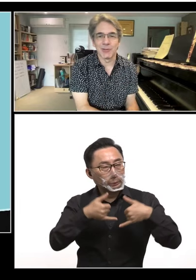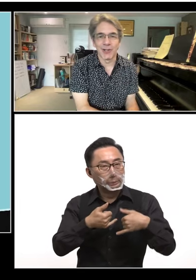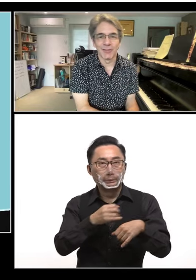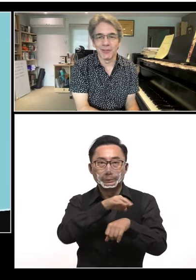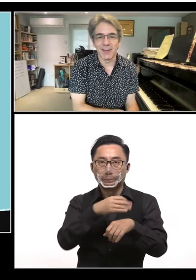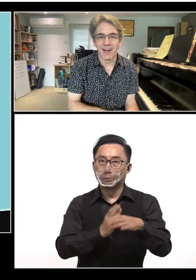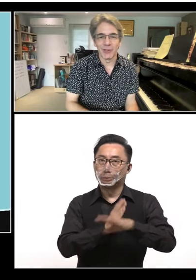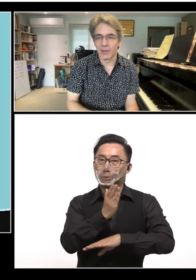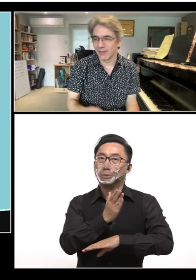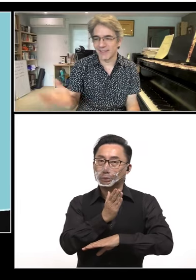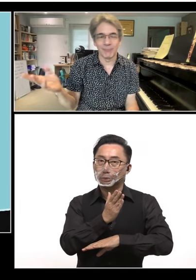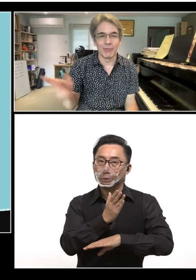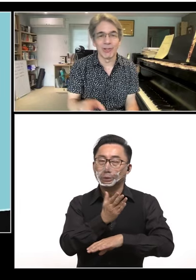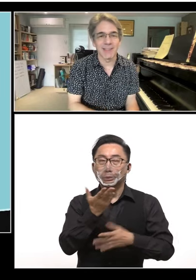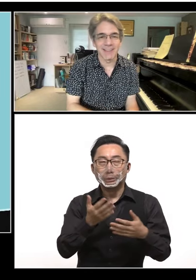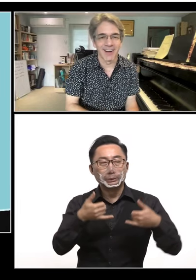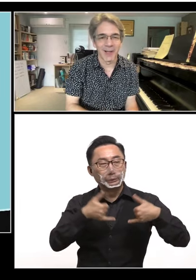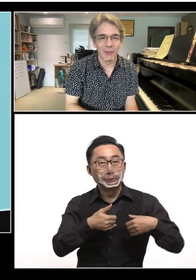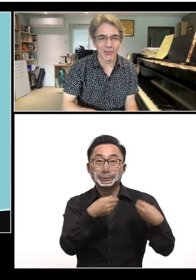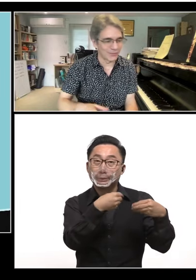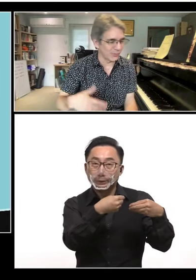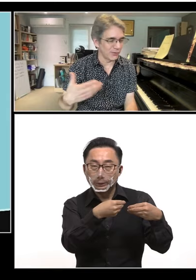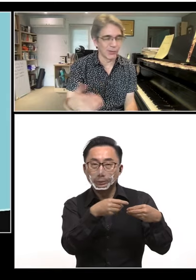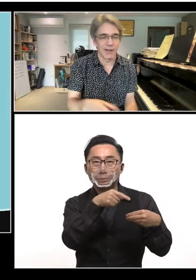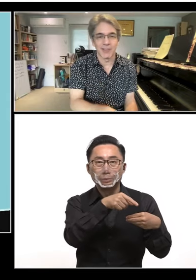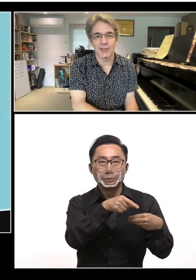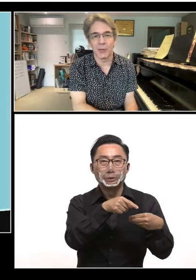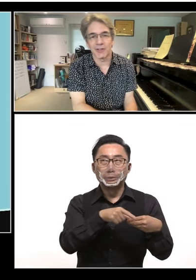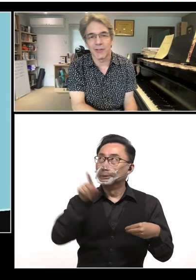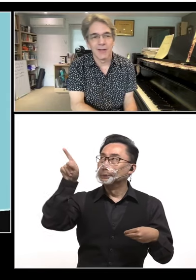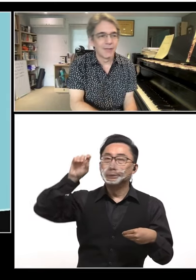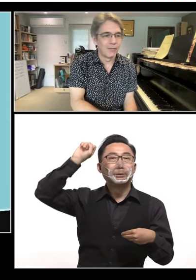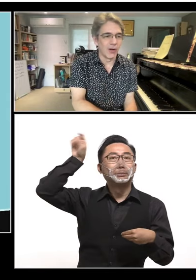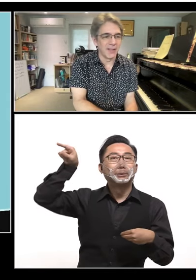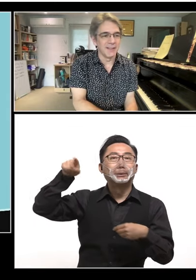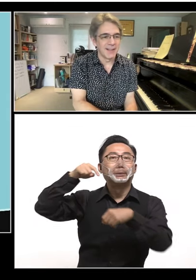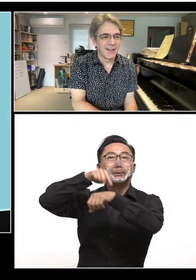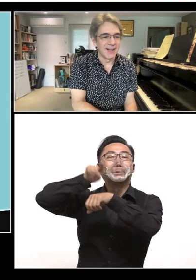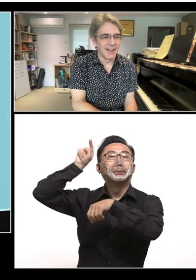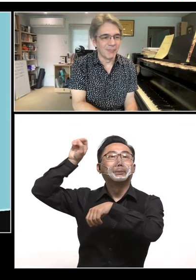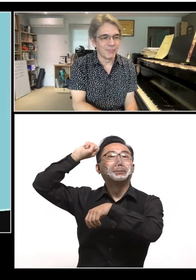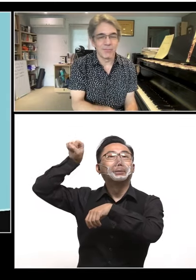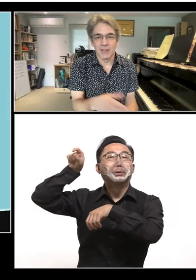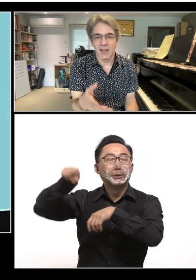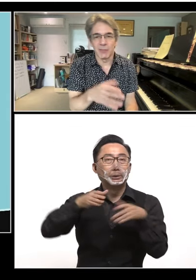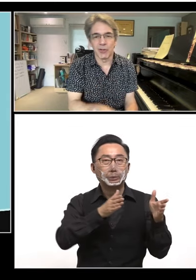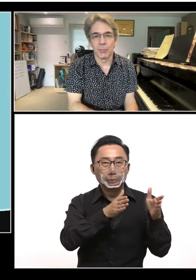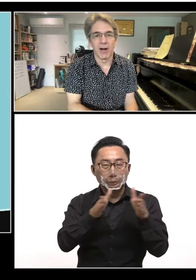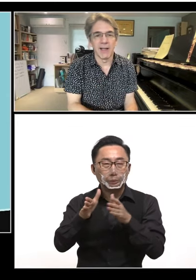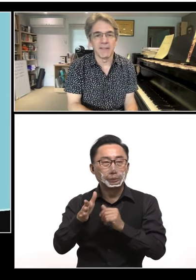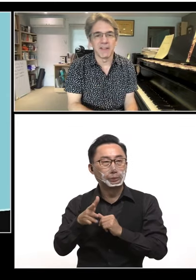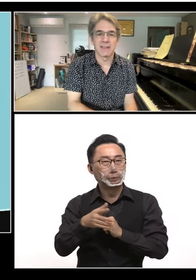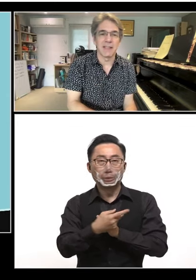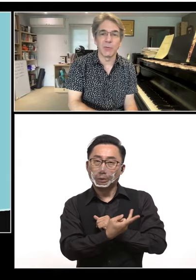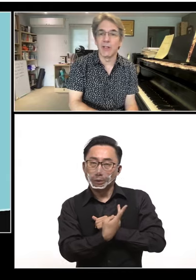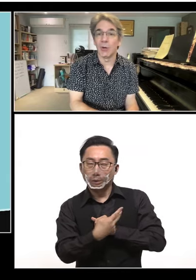class was often, we rarely looked at the time. It was often we were having so much fun that time would go by,